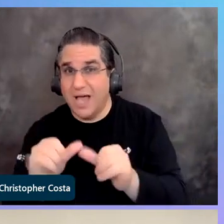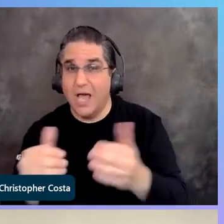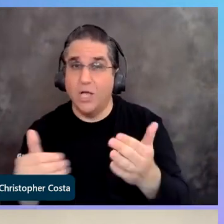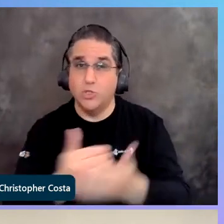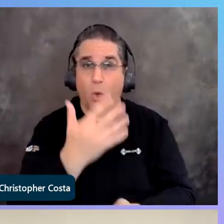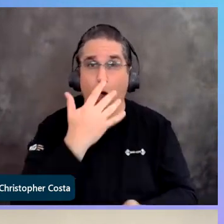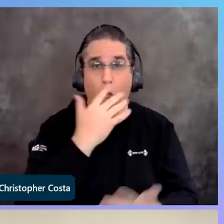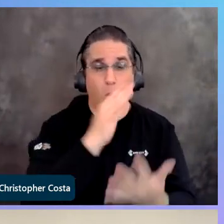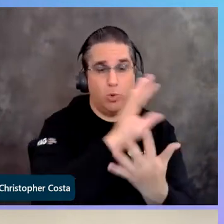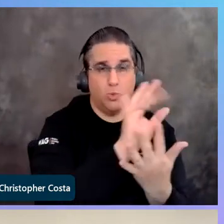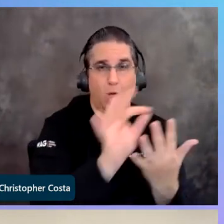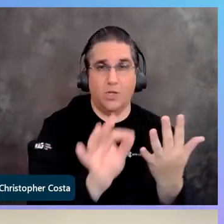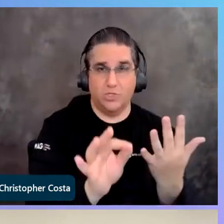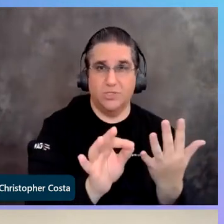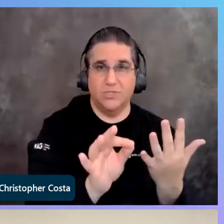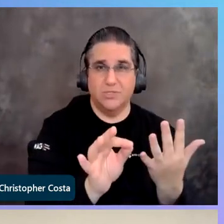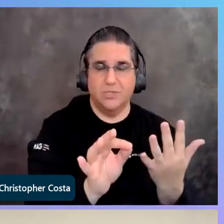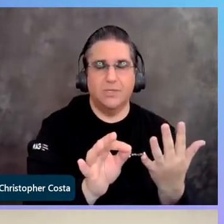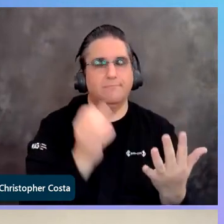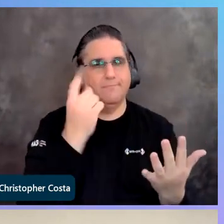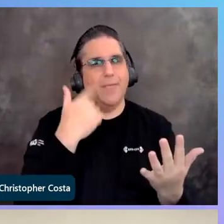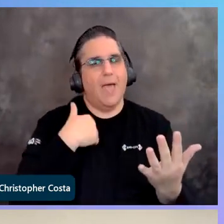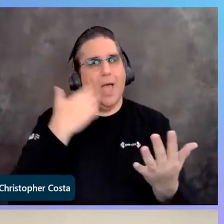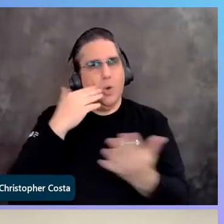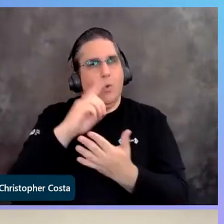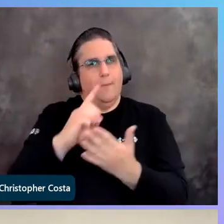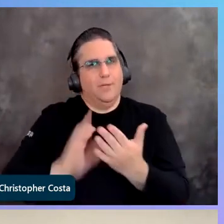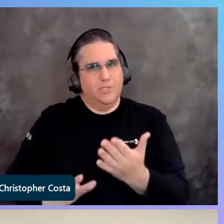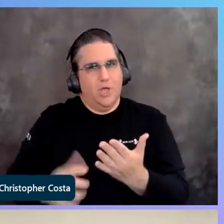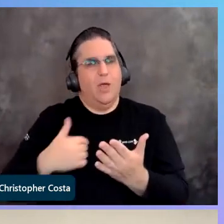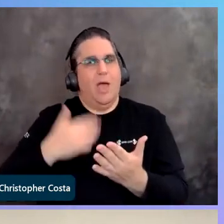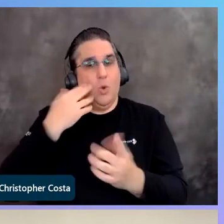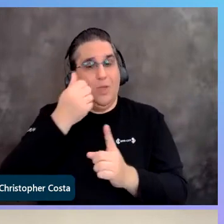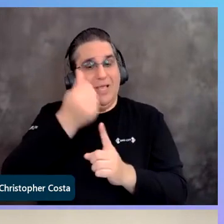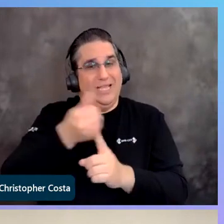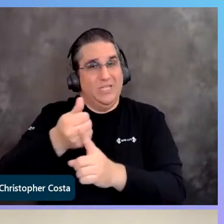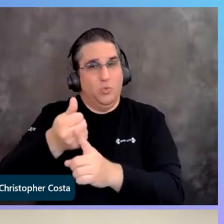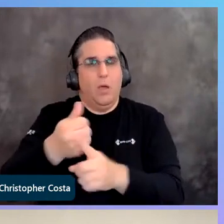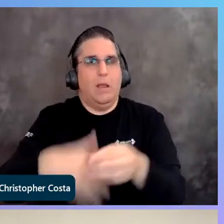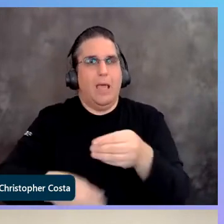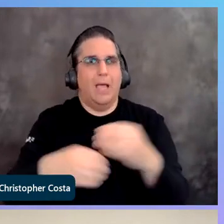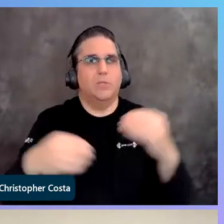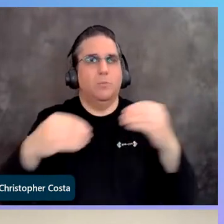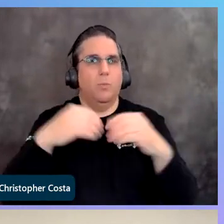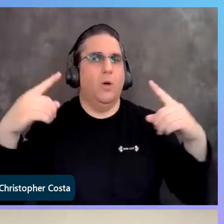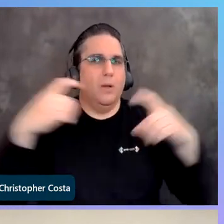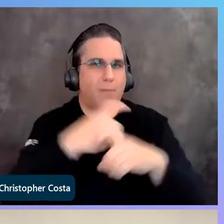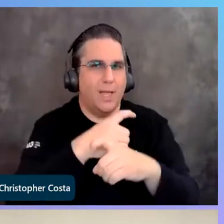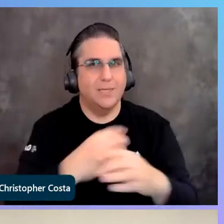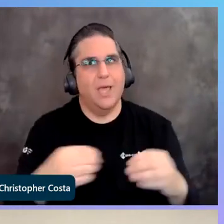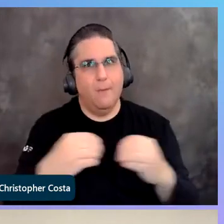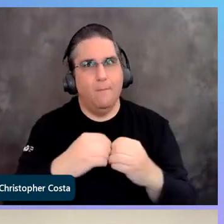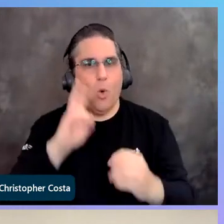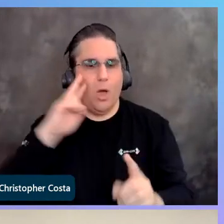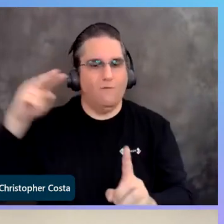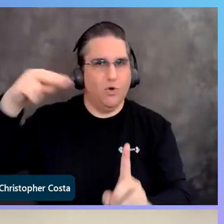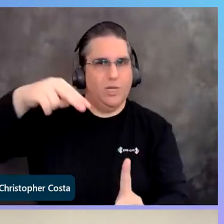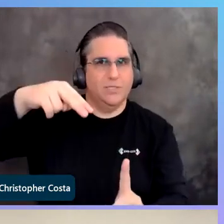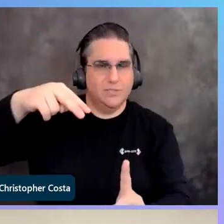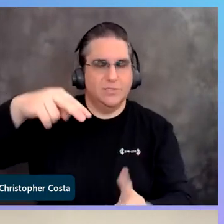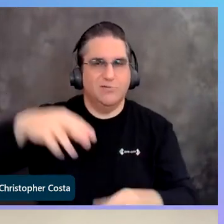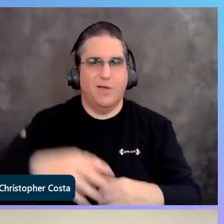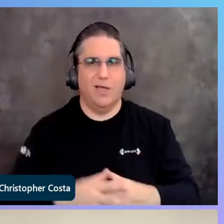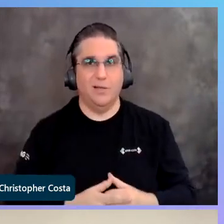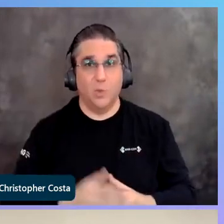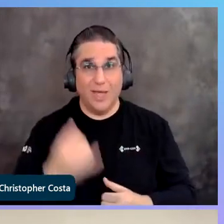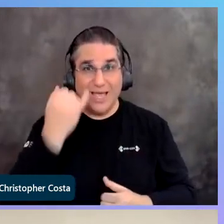system designer, adding each adds complexity, it adds new governance. And this is just one example. So imagine looking at an entire